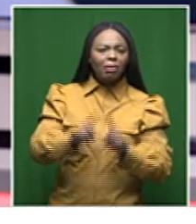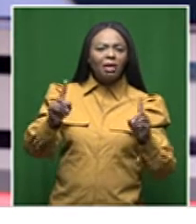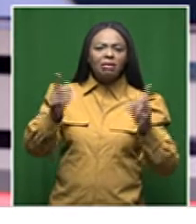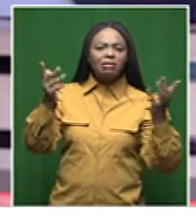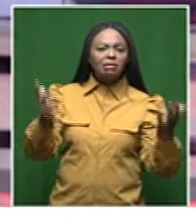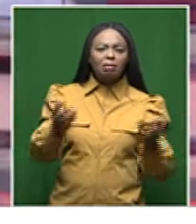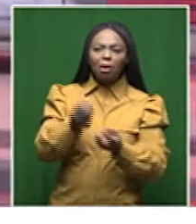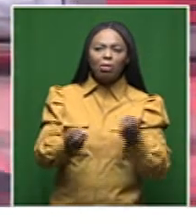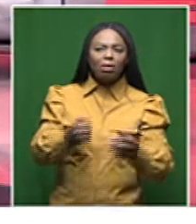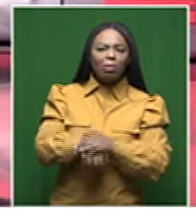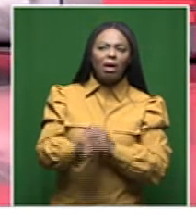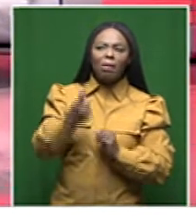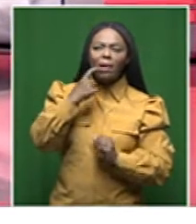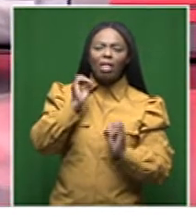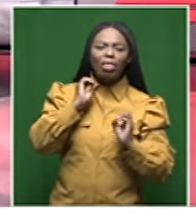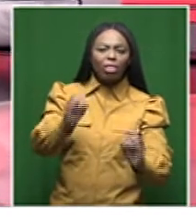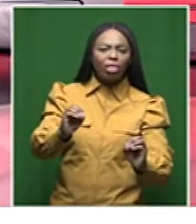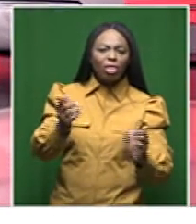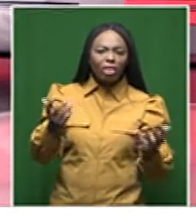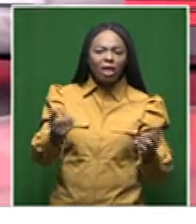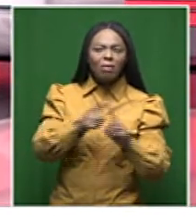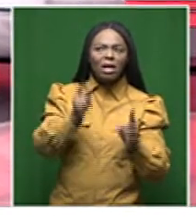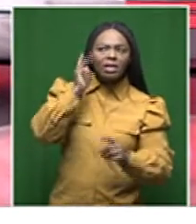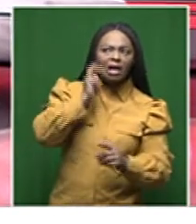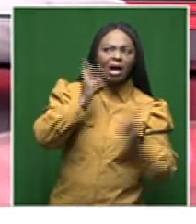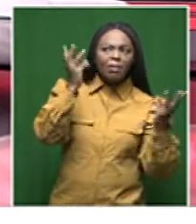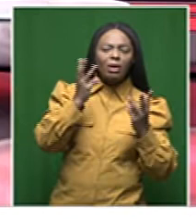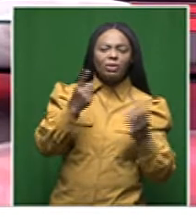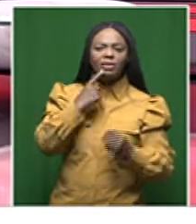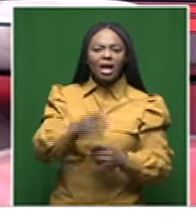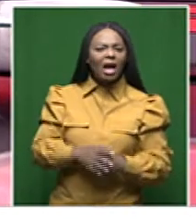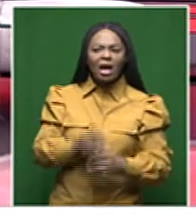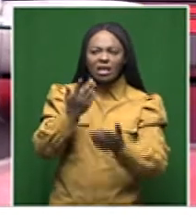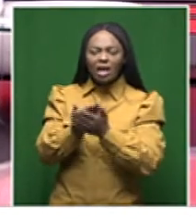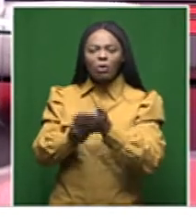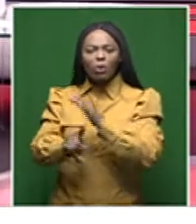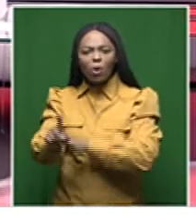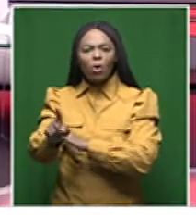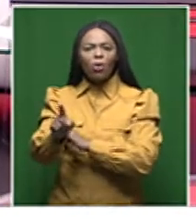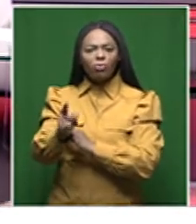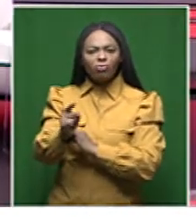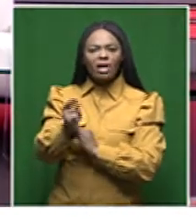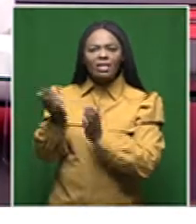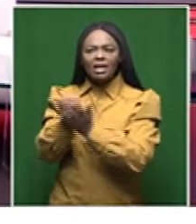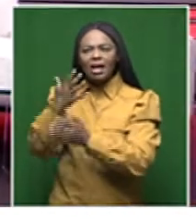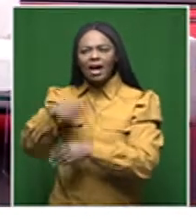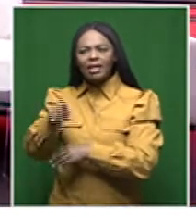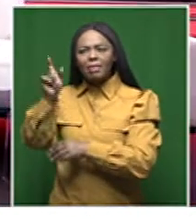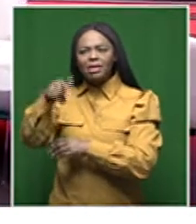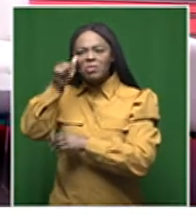to if you are not having children or you can't have children. They'll tell you surrogacy or go adopt a child or just be someone that doesn't have